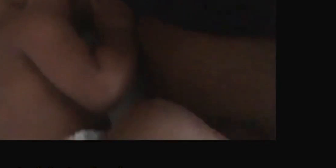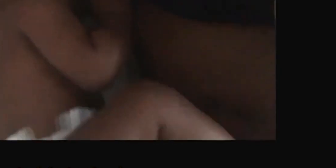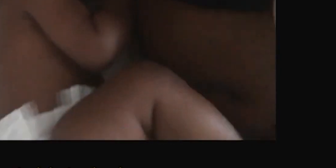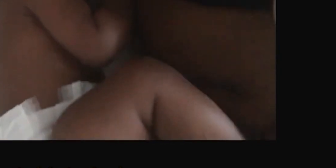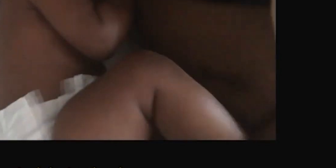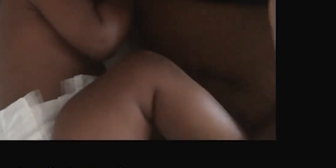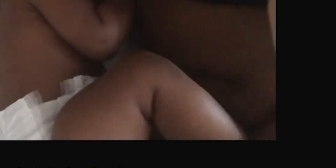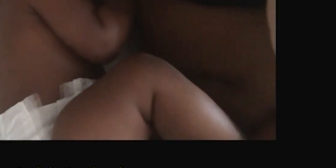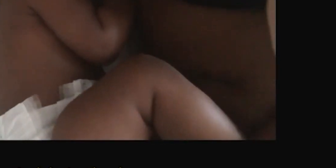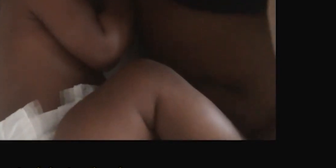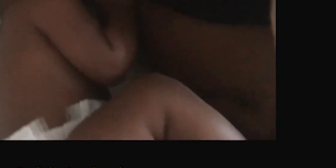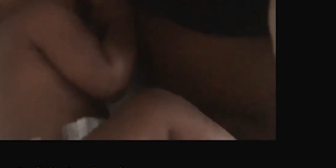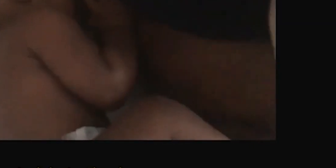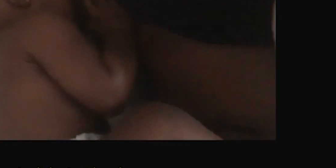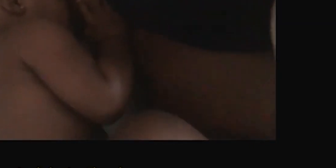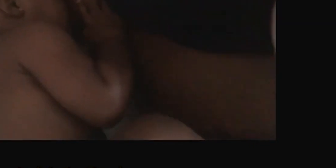And she just lays here